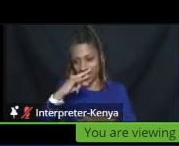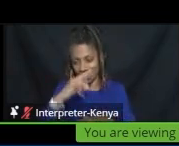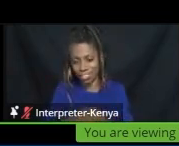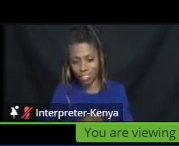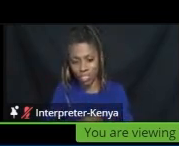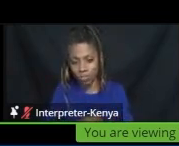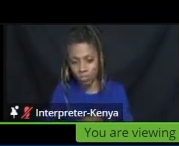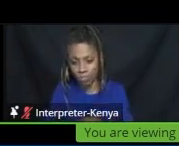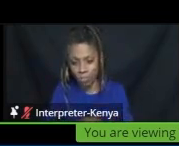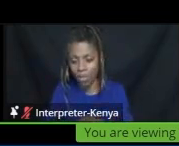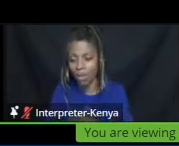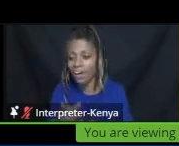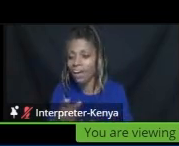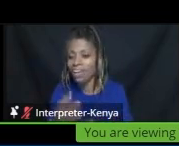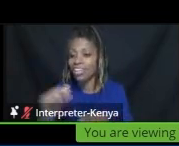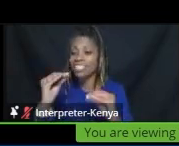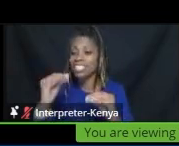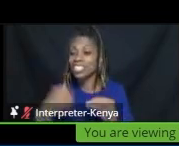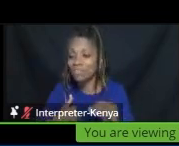You'll teach me?